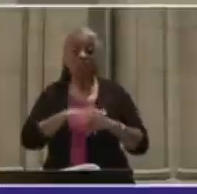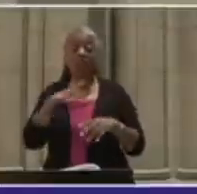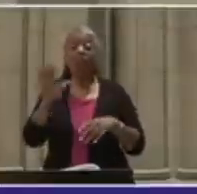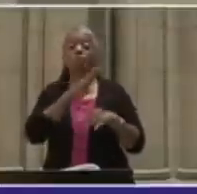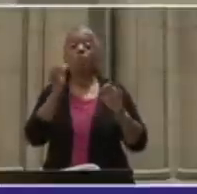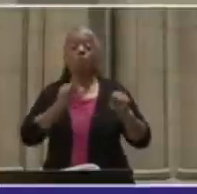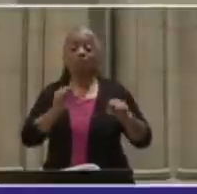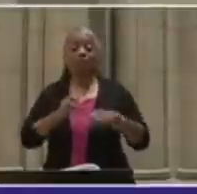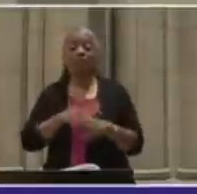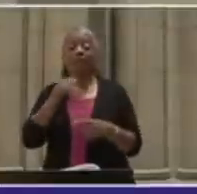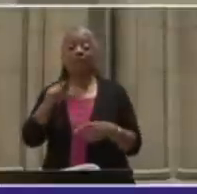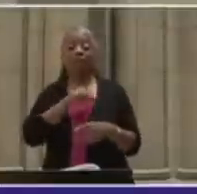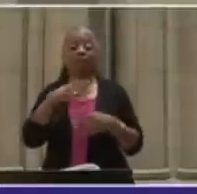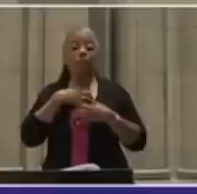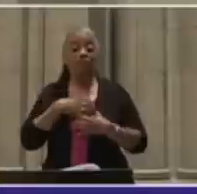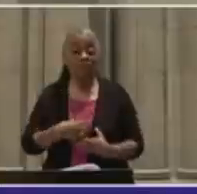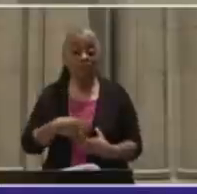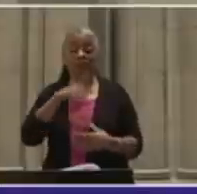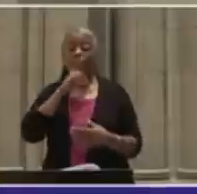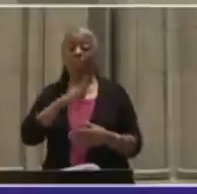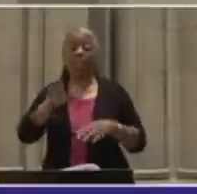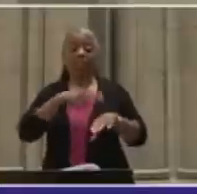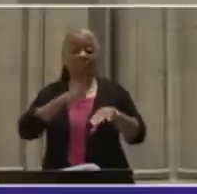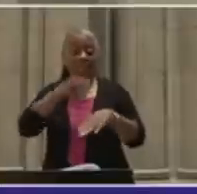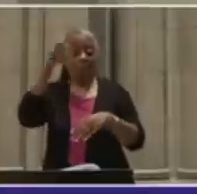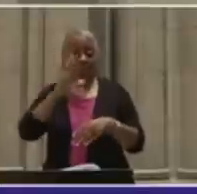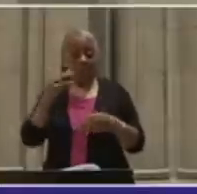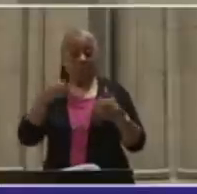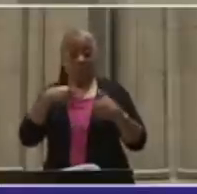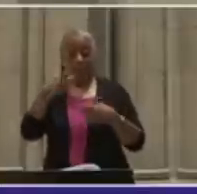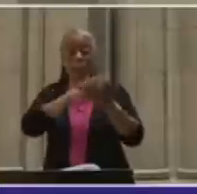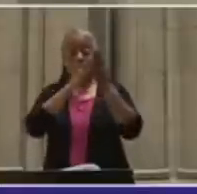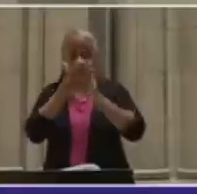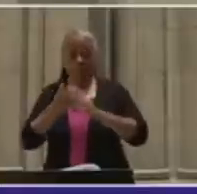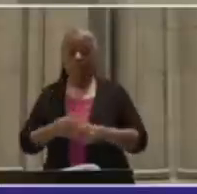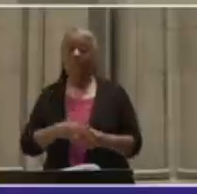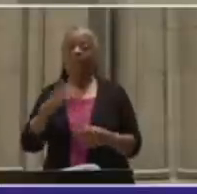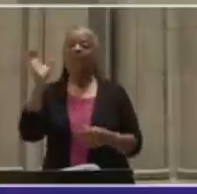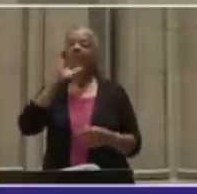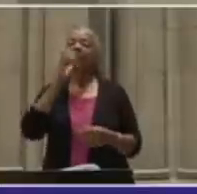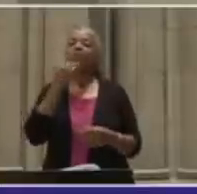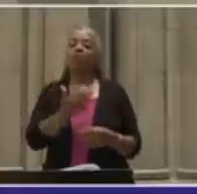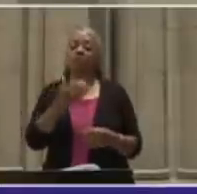possibilities. And if you desire to be the nation God would have you to be, seek good, seek justice,